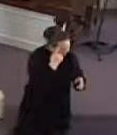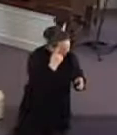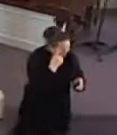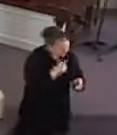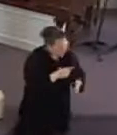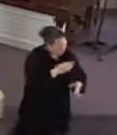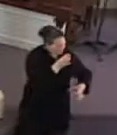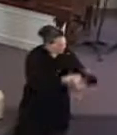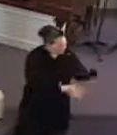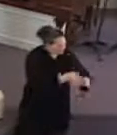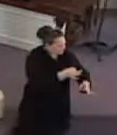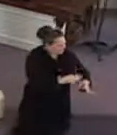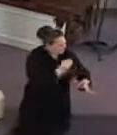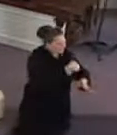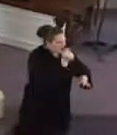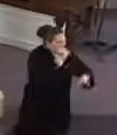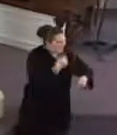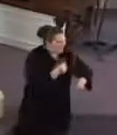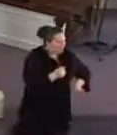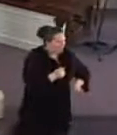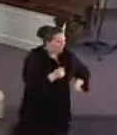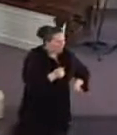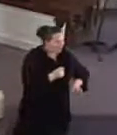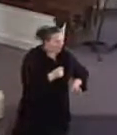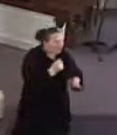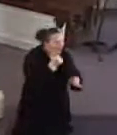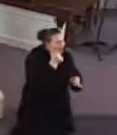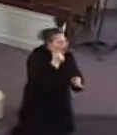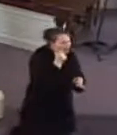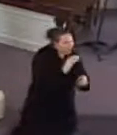Come on everybody but us.